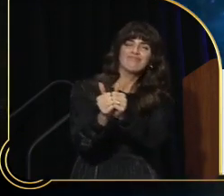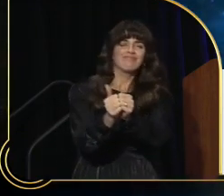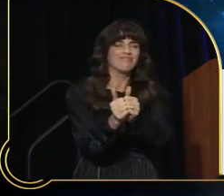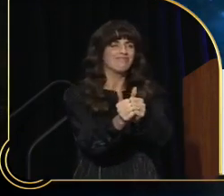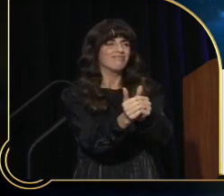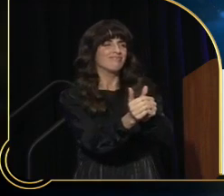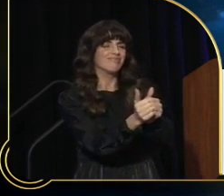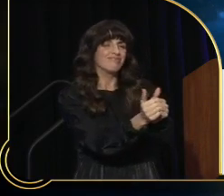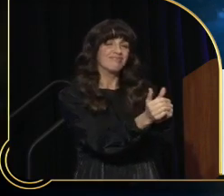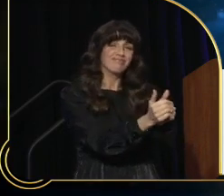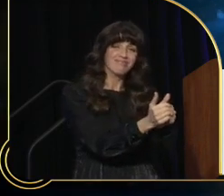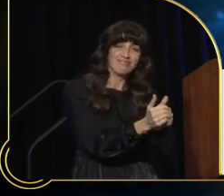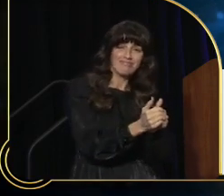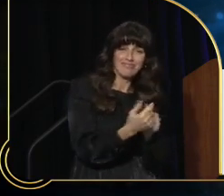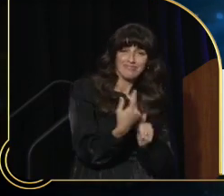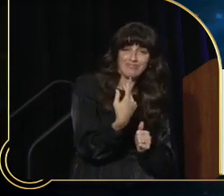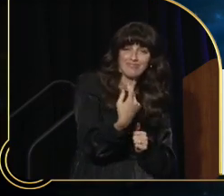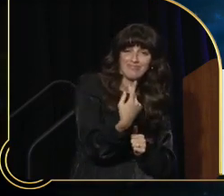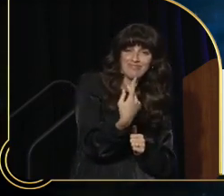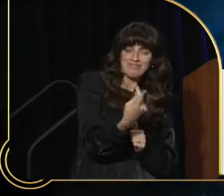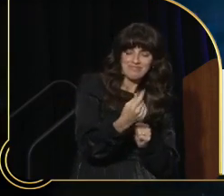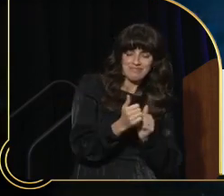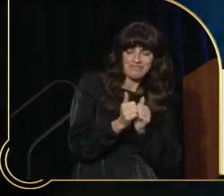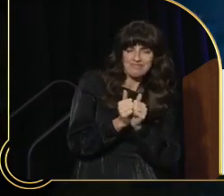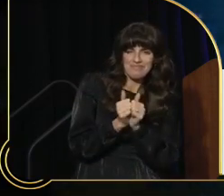when you're with me, I can fly.